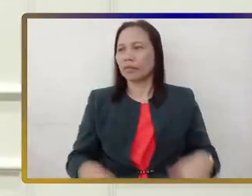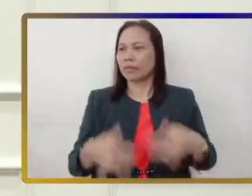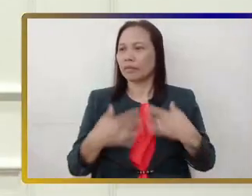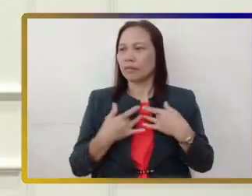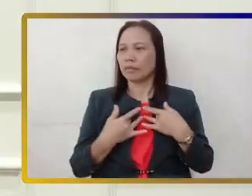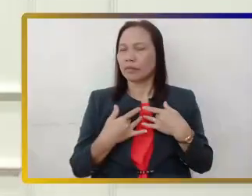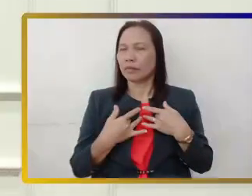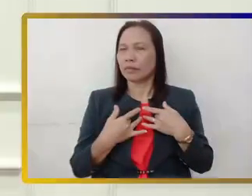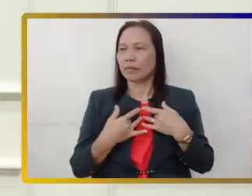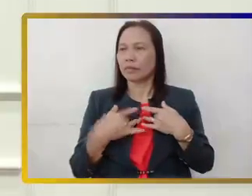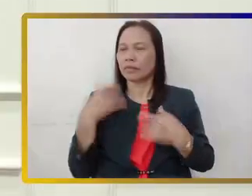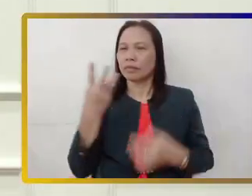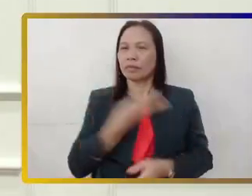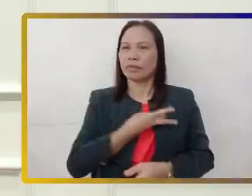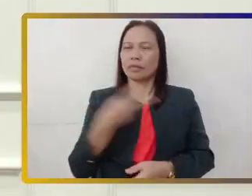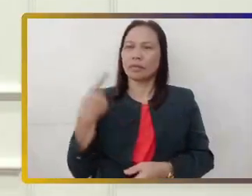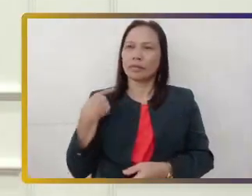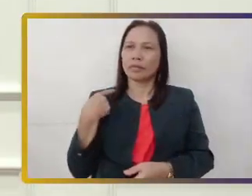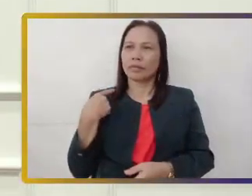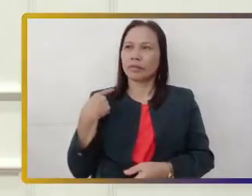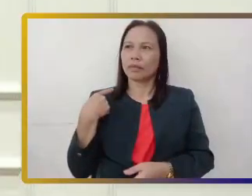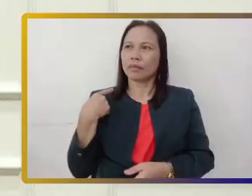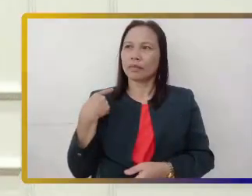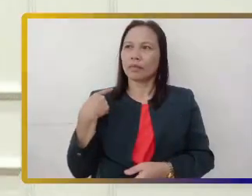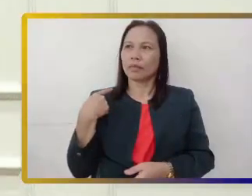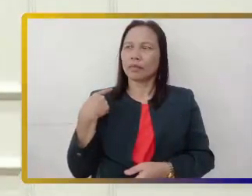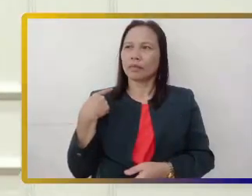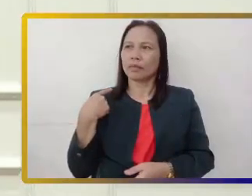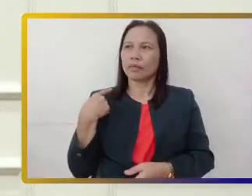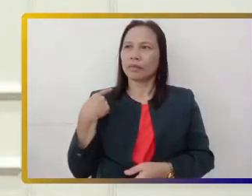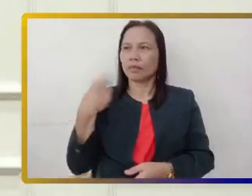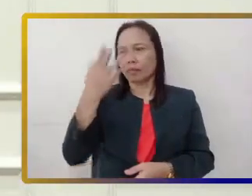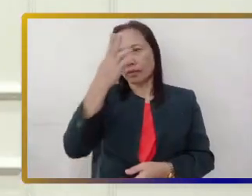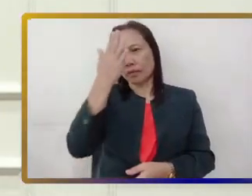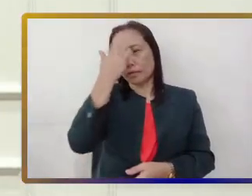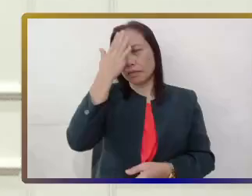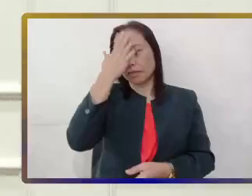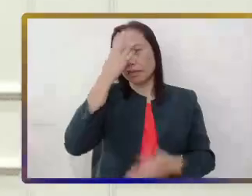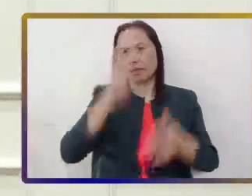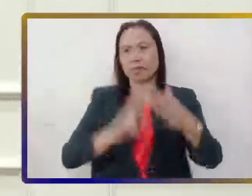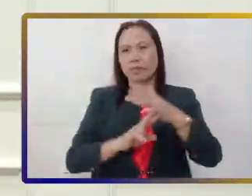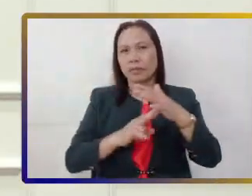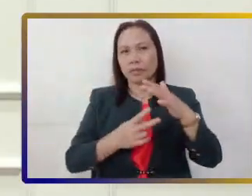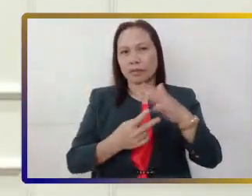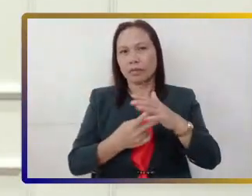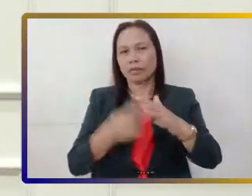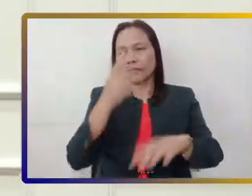again we have to first define that tradition